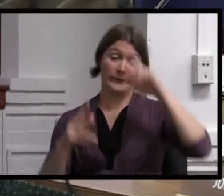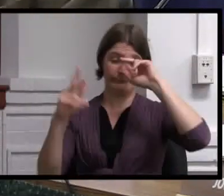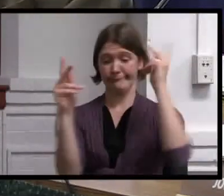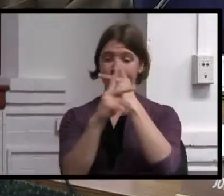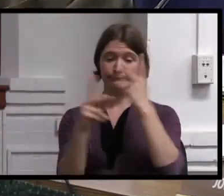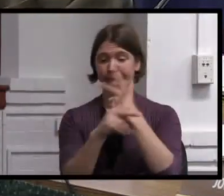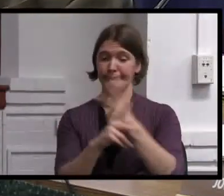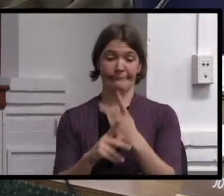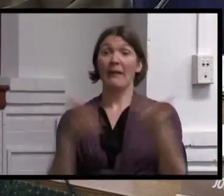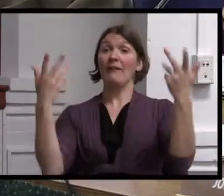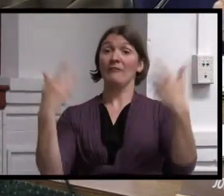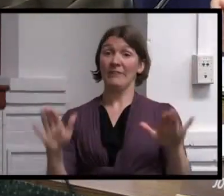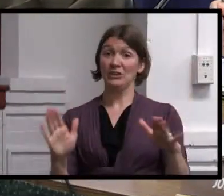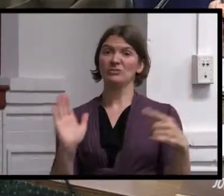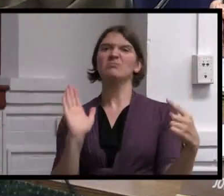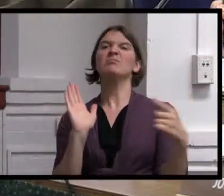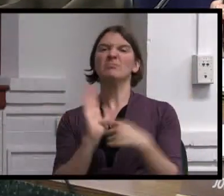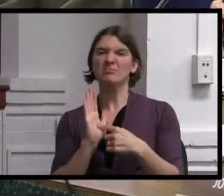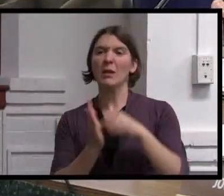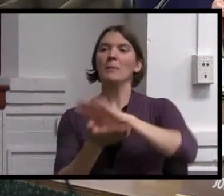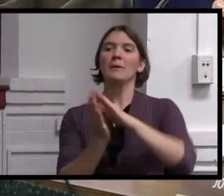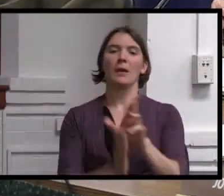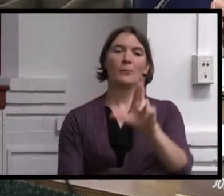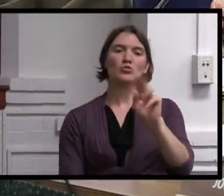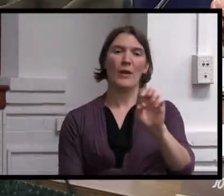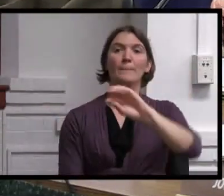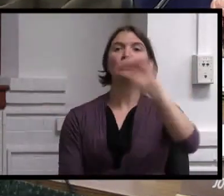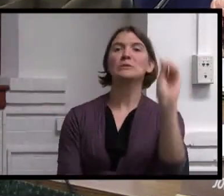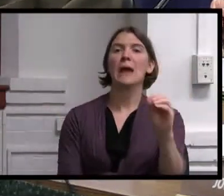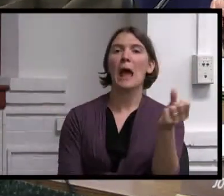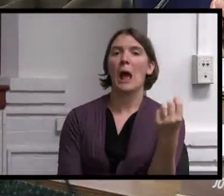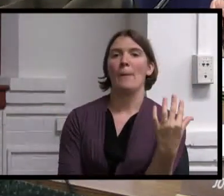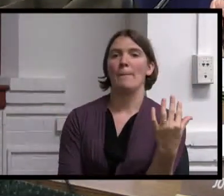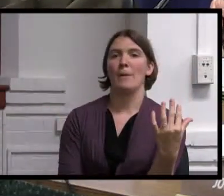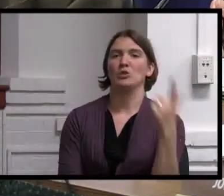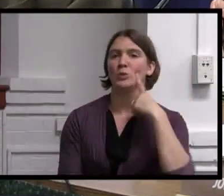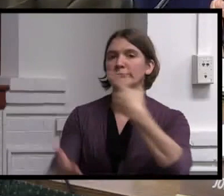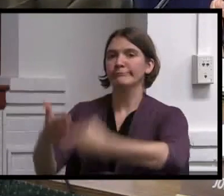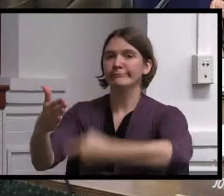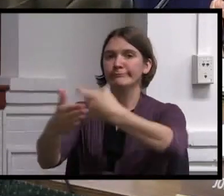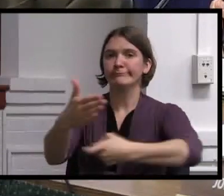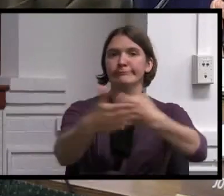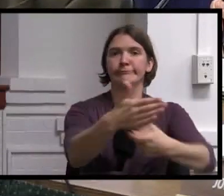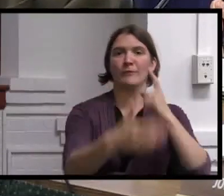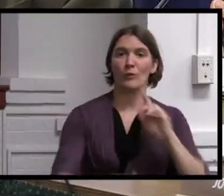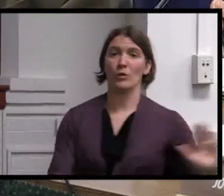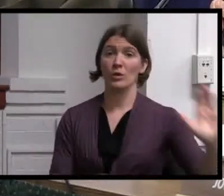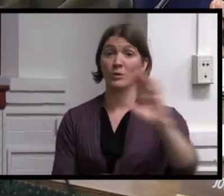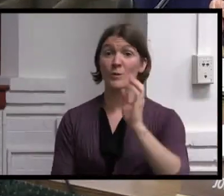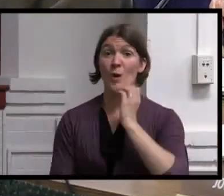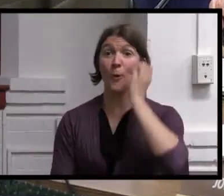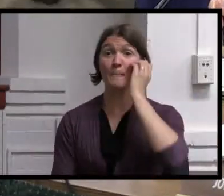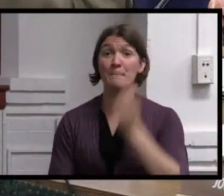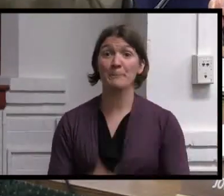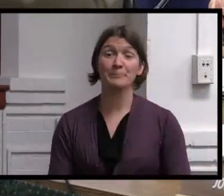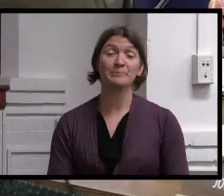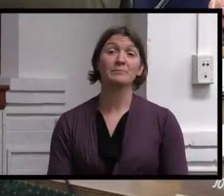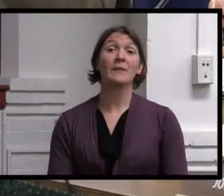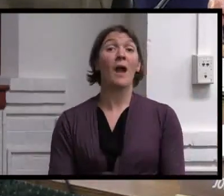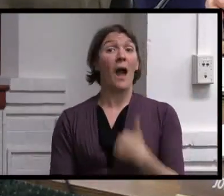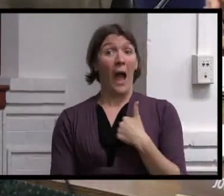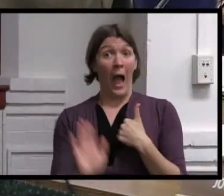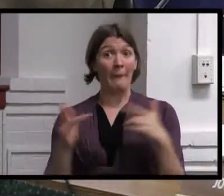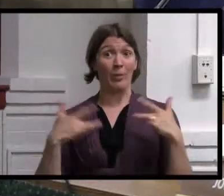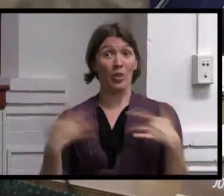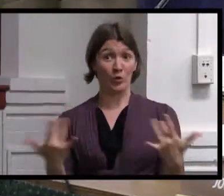and it identifies what the tax rate is that needs to be applied against all of the taxable value of the property in town. I'm happy to